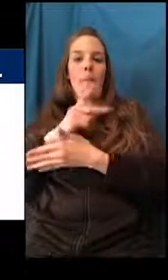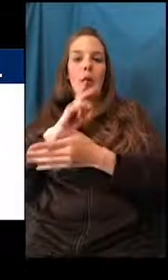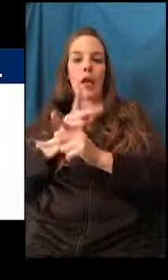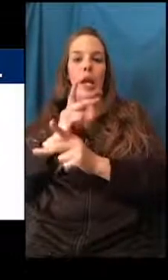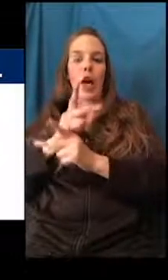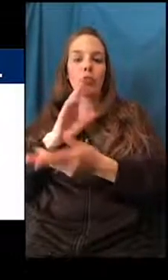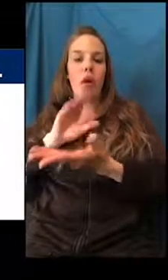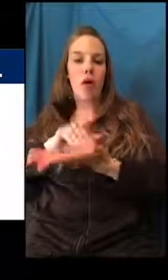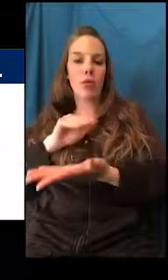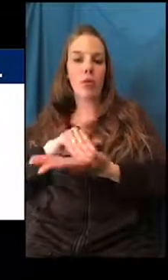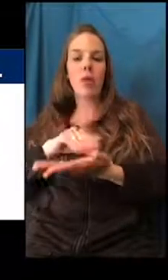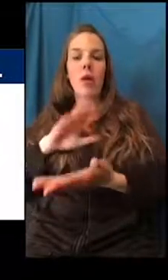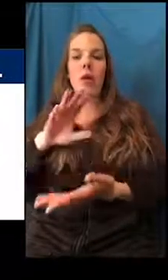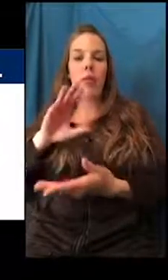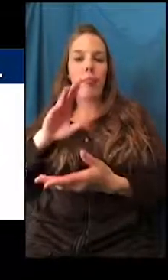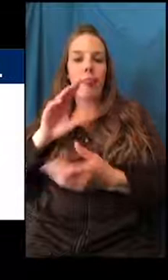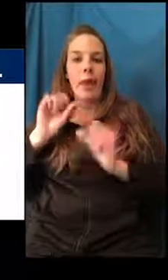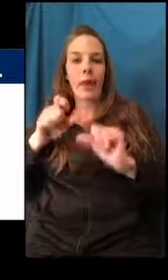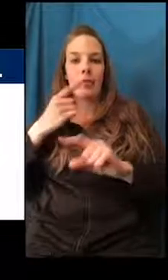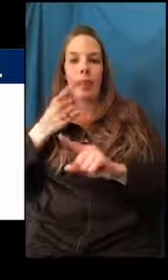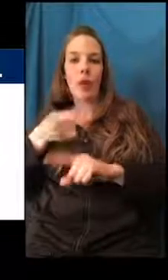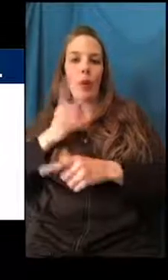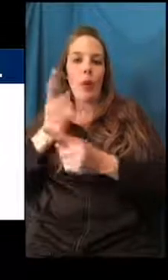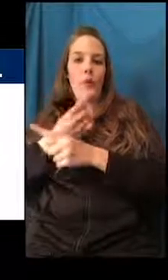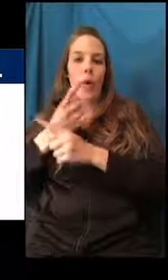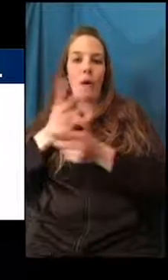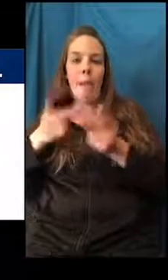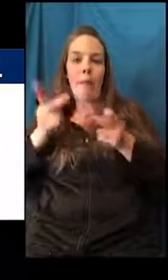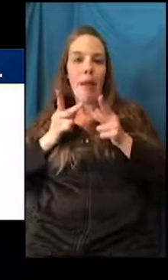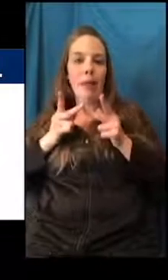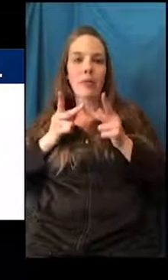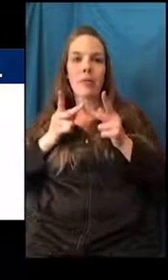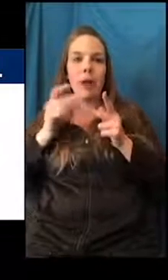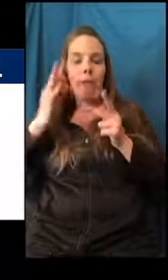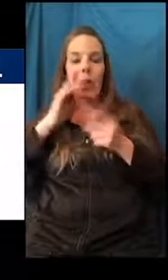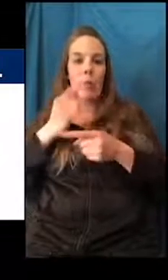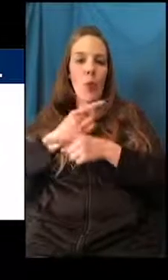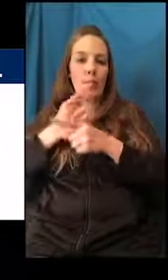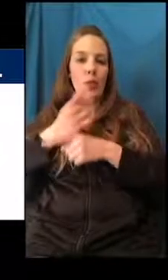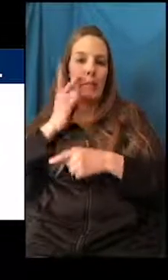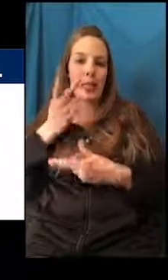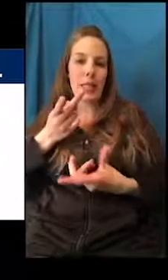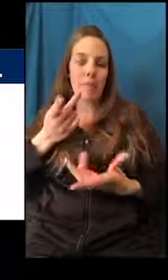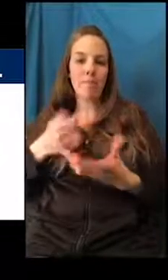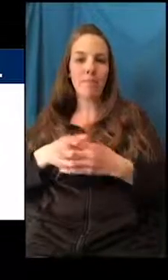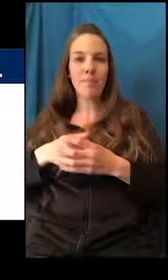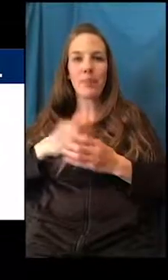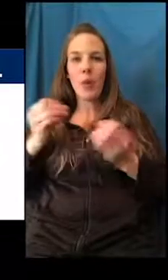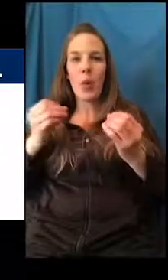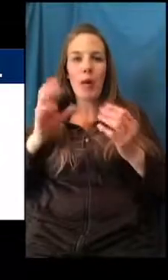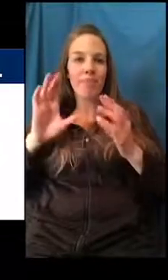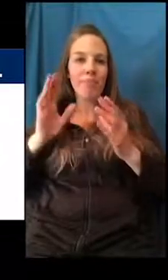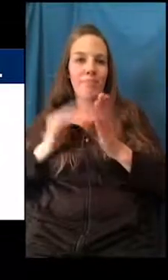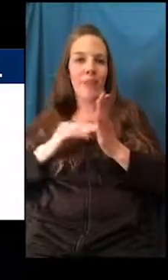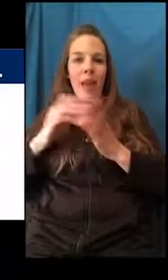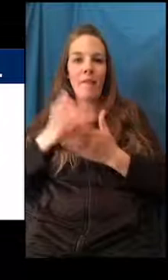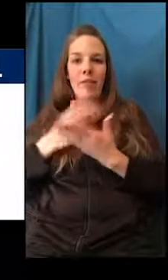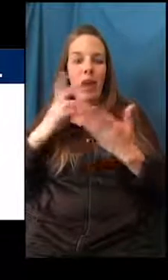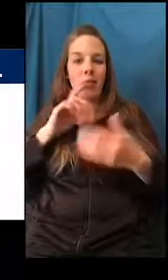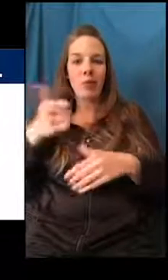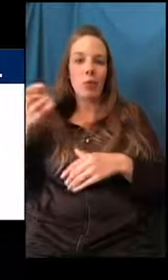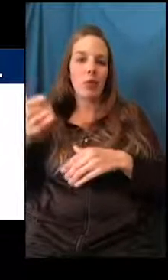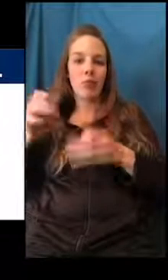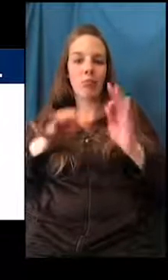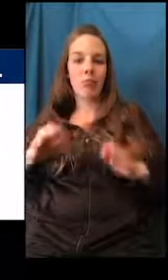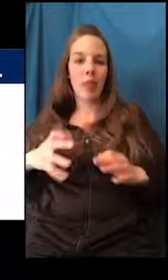can direct you to the appropriate place and if it's appropriate to be seen. So I think everything else was covered that I wanted to